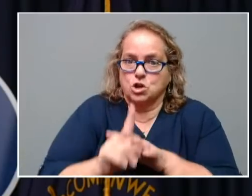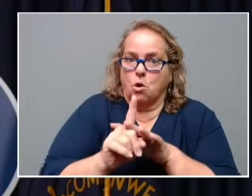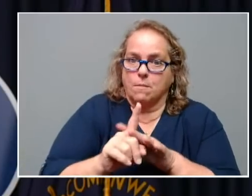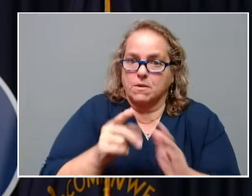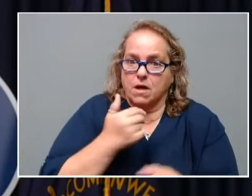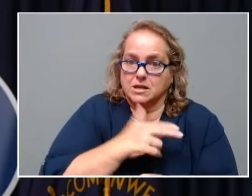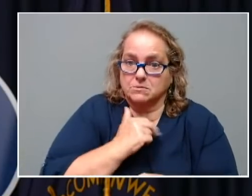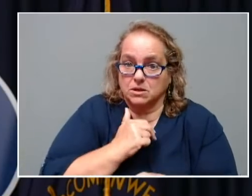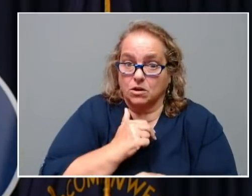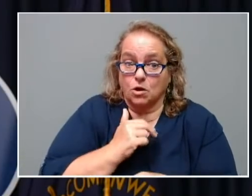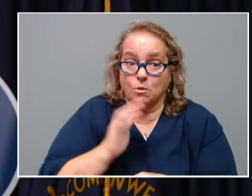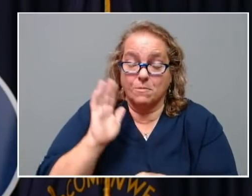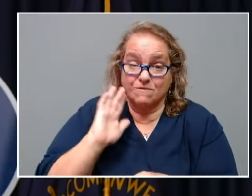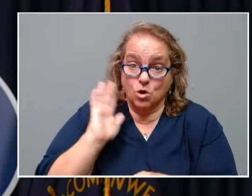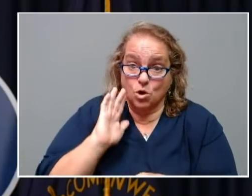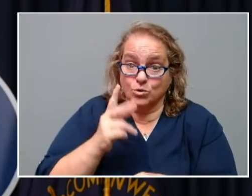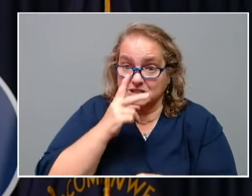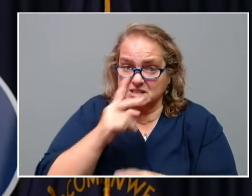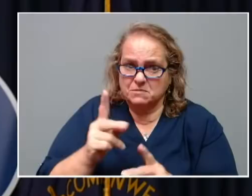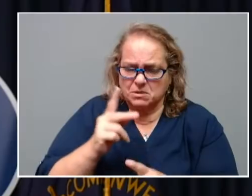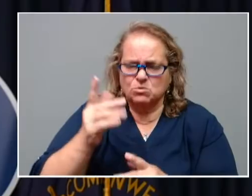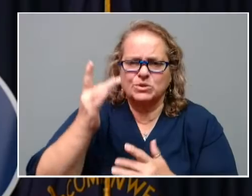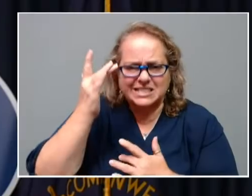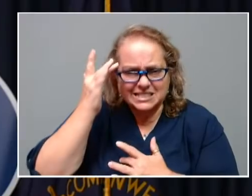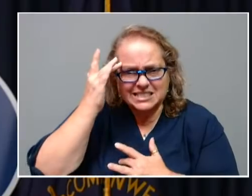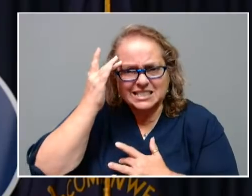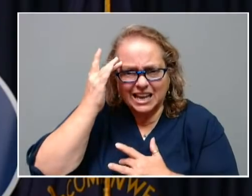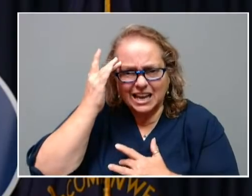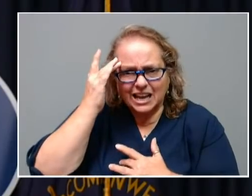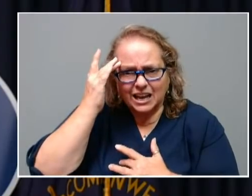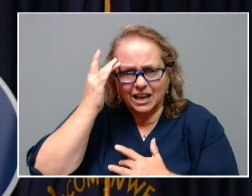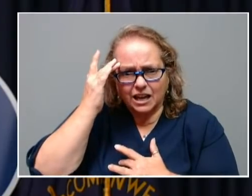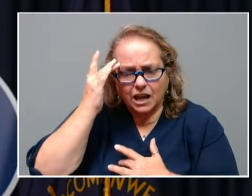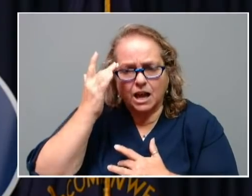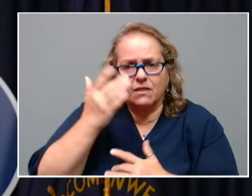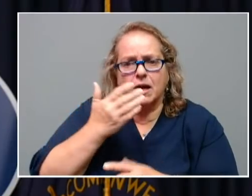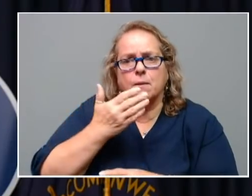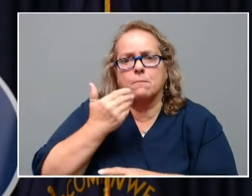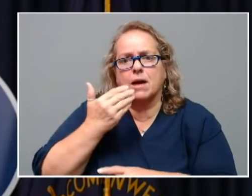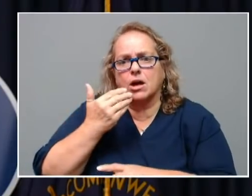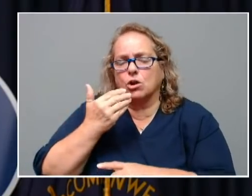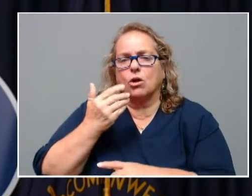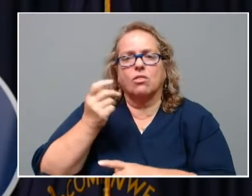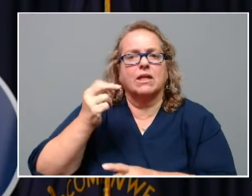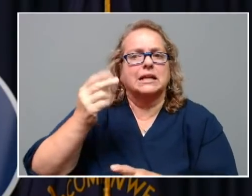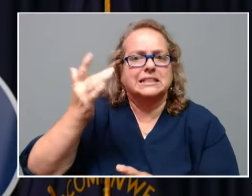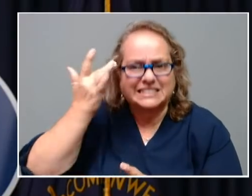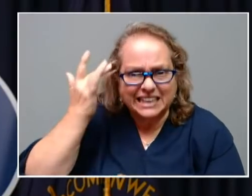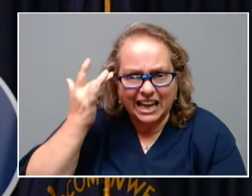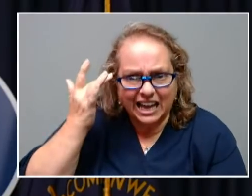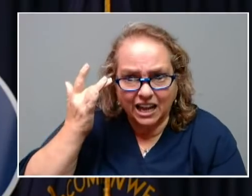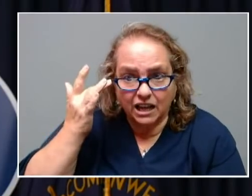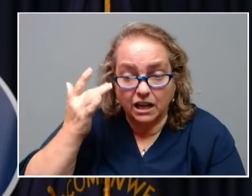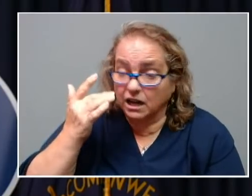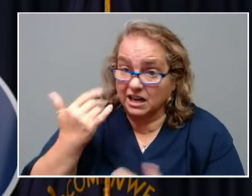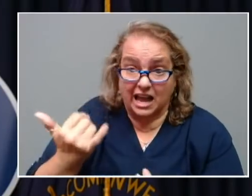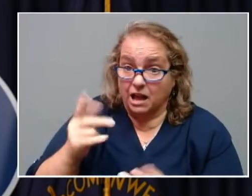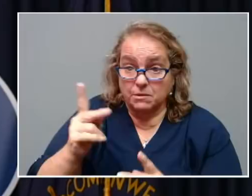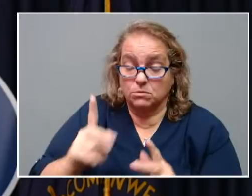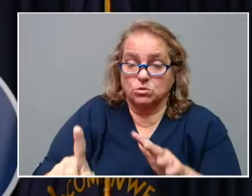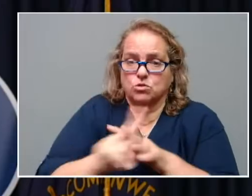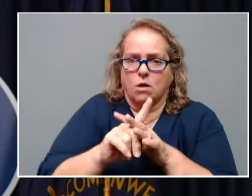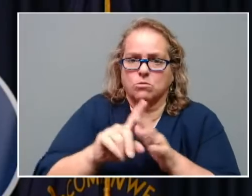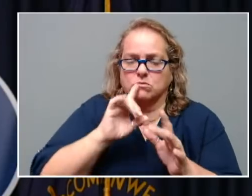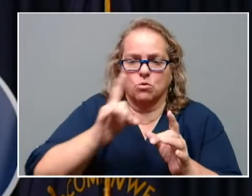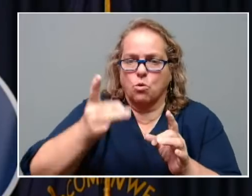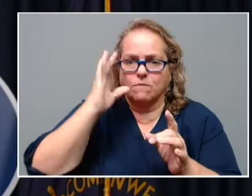see people who would maybe seem to be getting better and then fall off a cliff. This one, people are showing up incredibly sick. Dr. Stack,